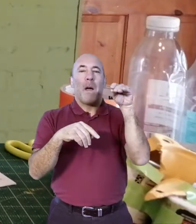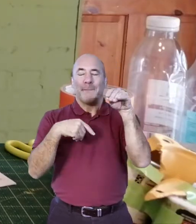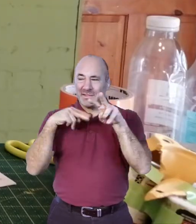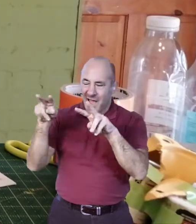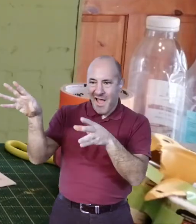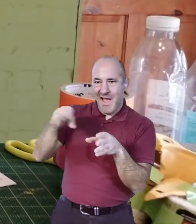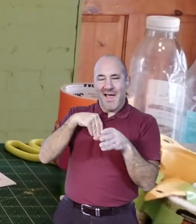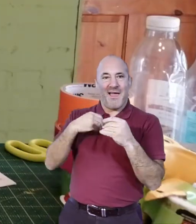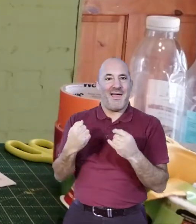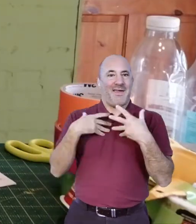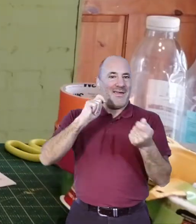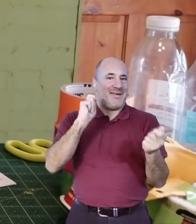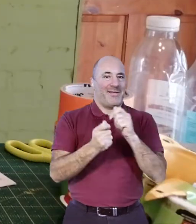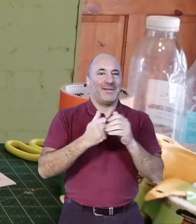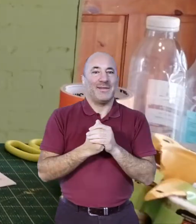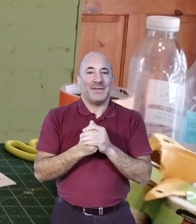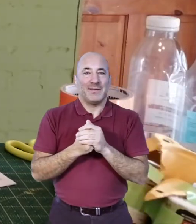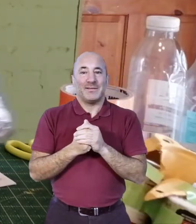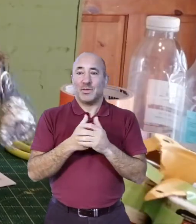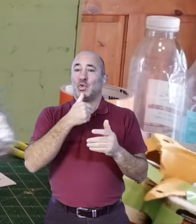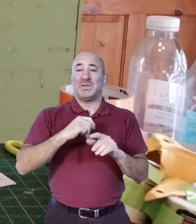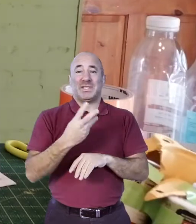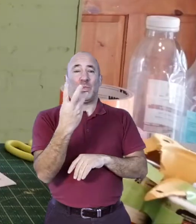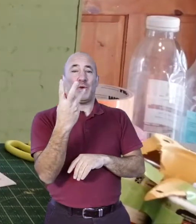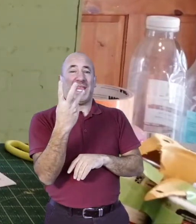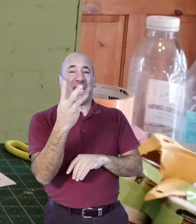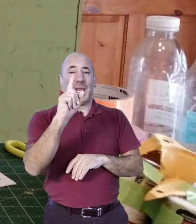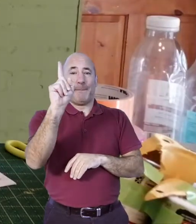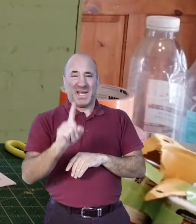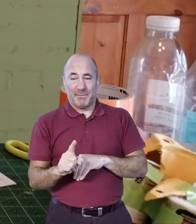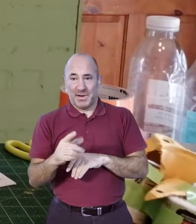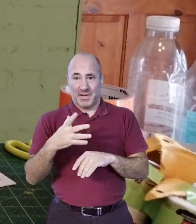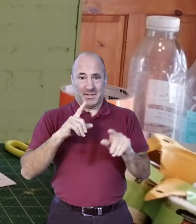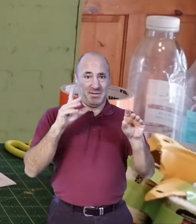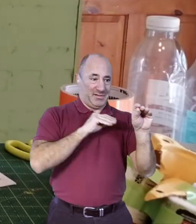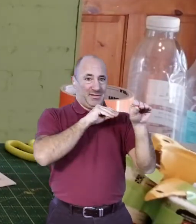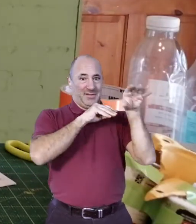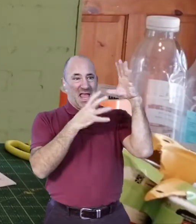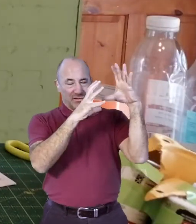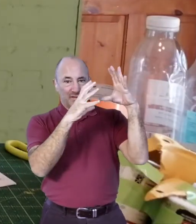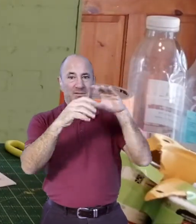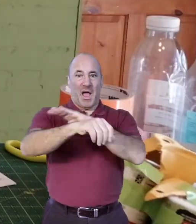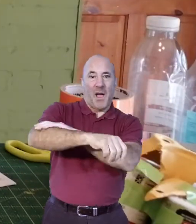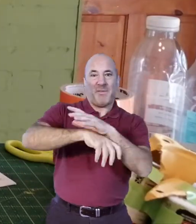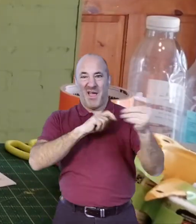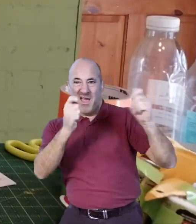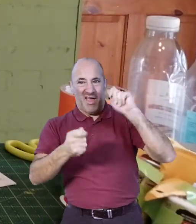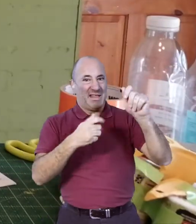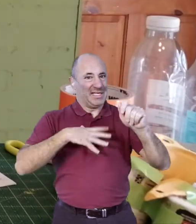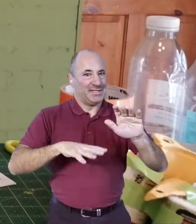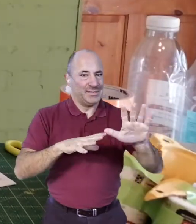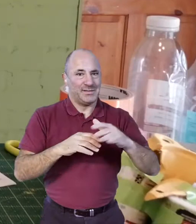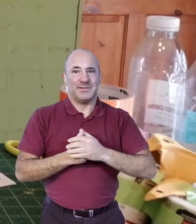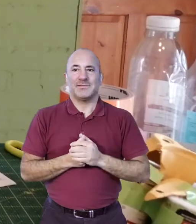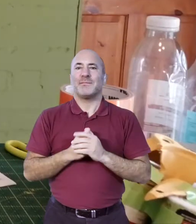is operated by 3 people who are all required to can move effectively. However, all